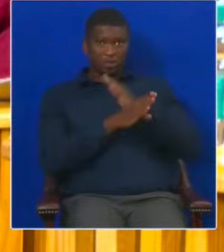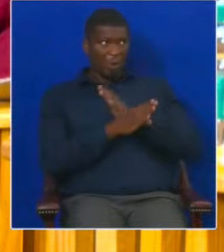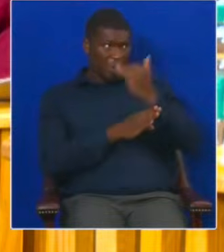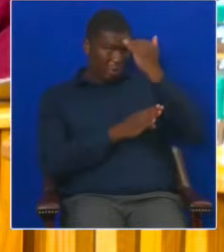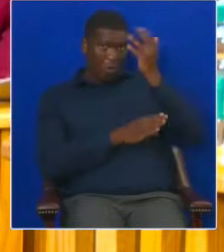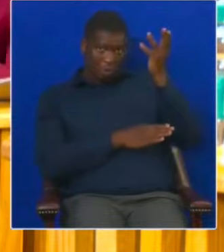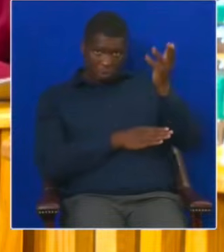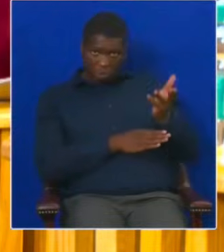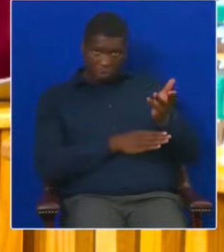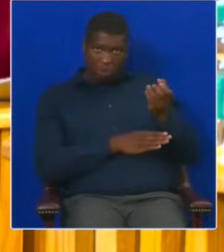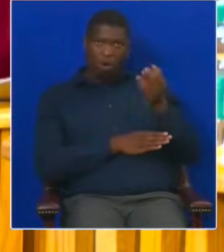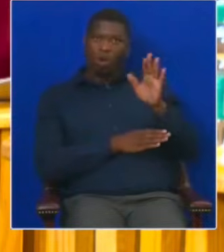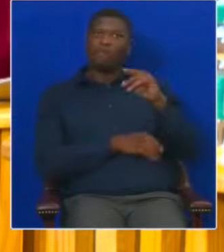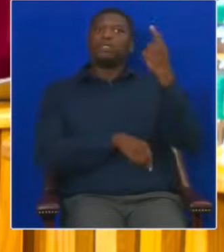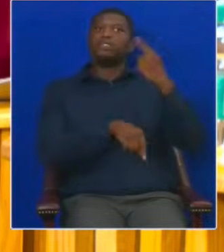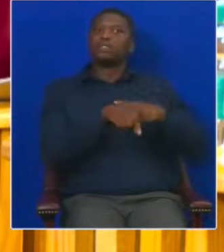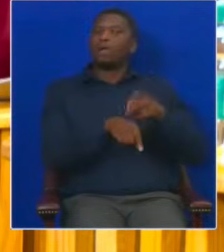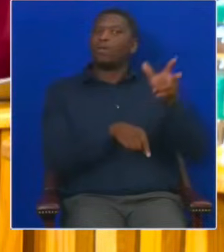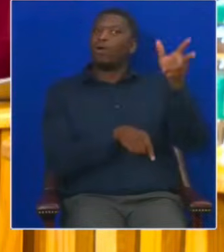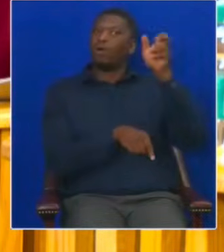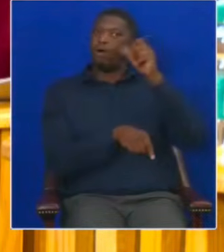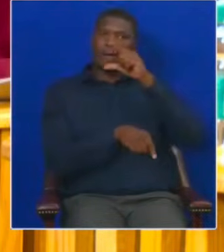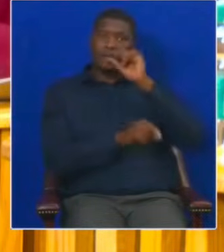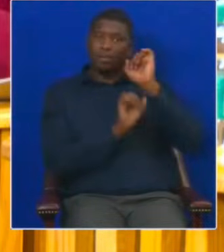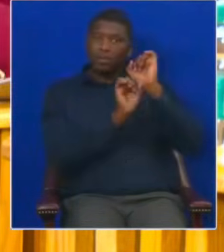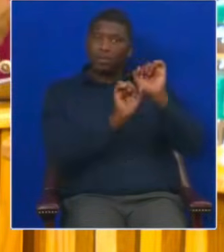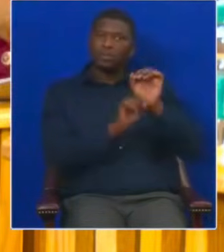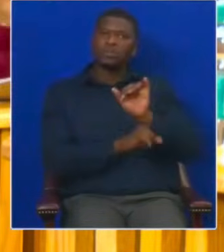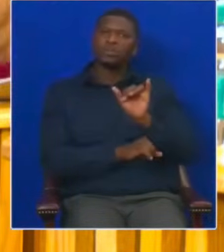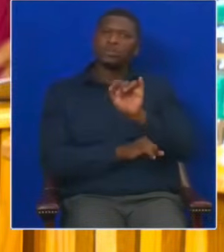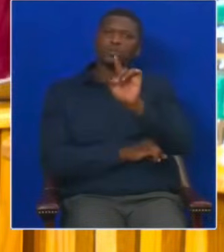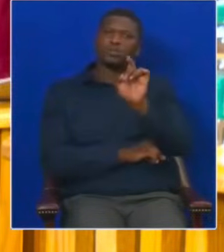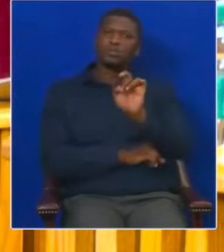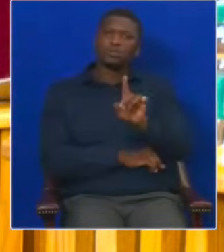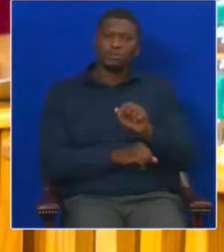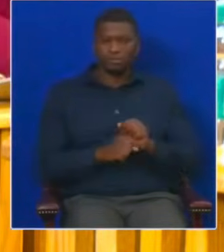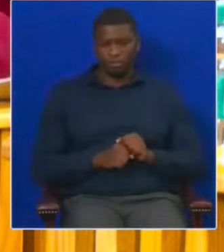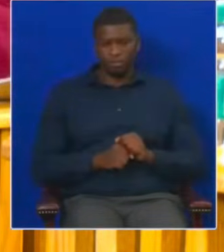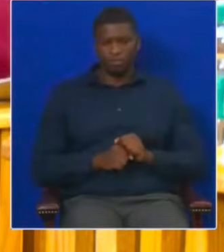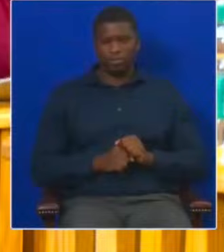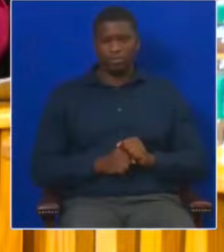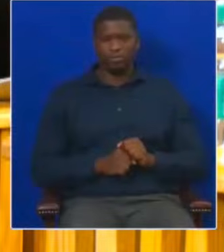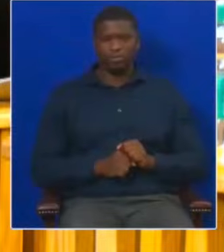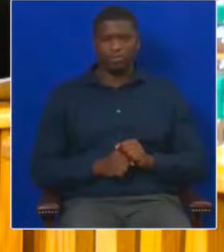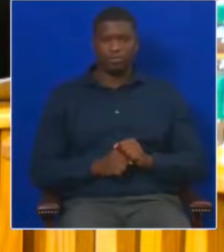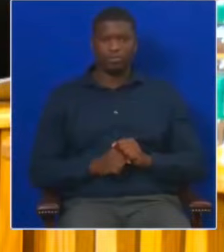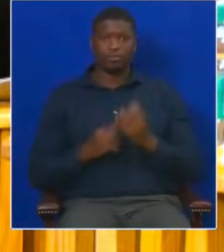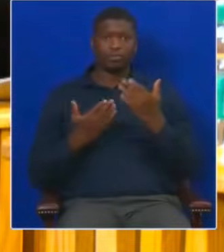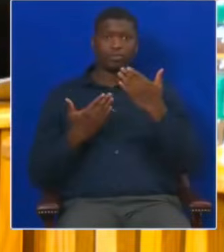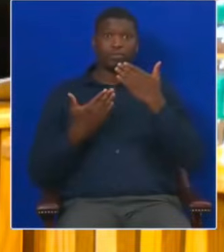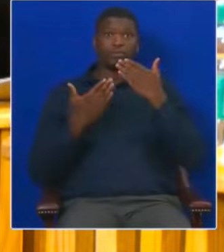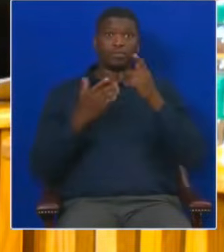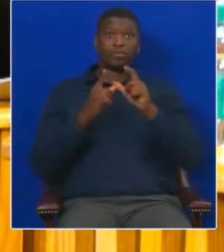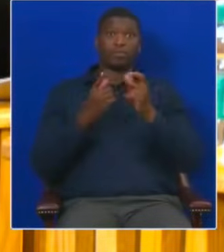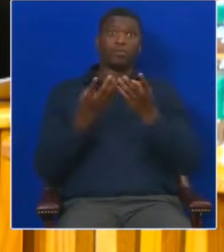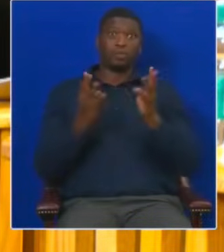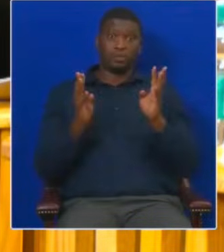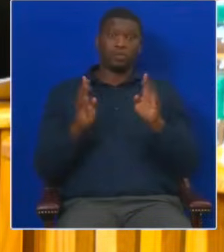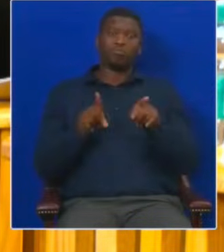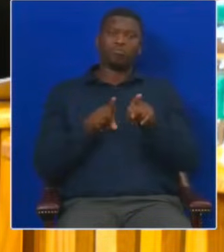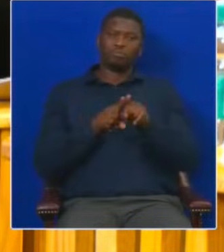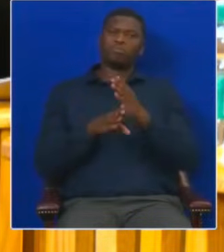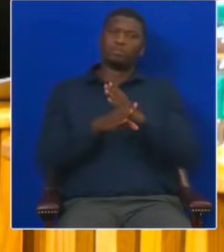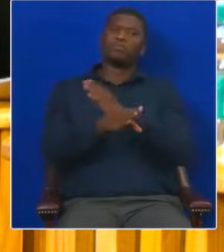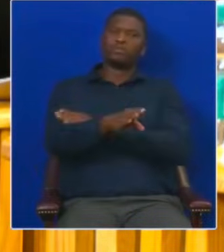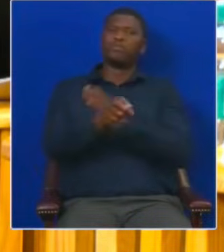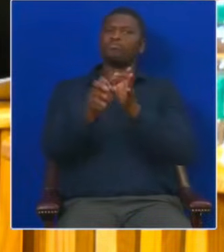Thank you, commissioners. As I have indicated that when I joined the GCI Ops, I was